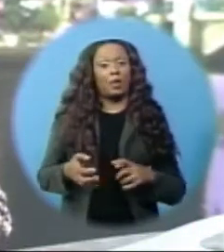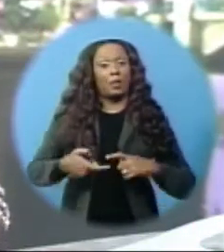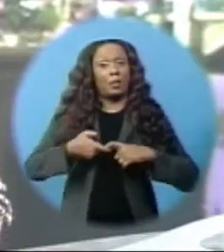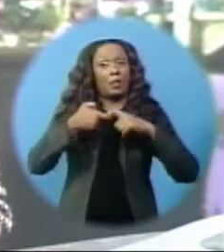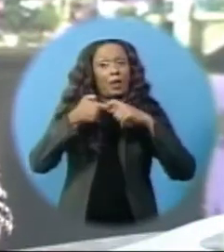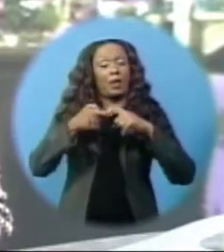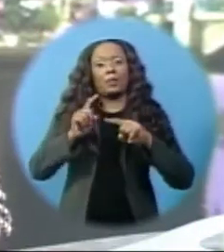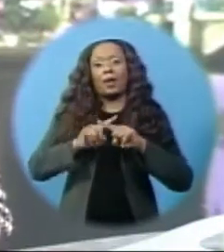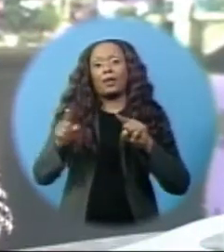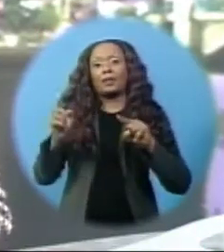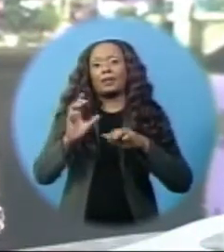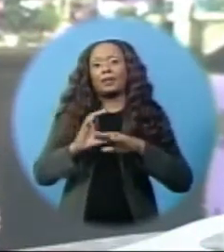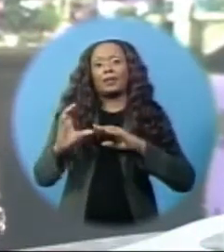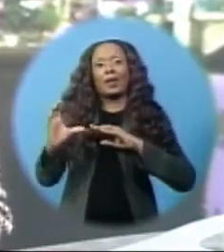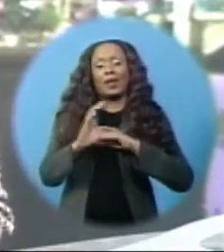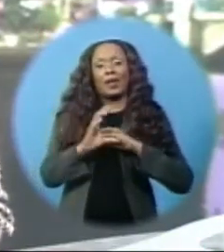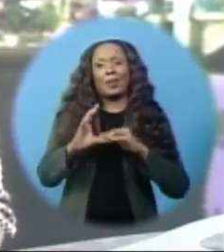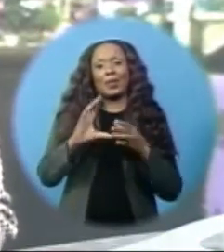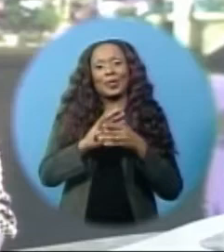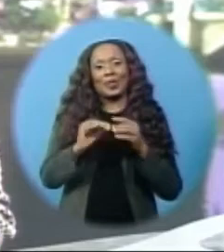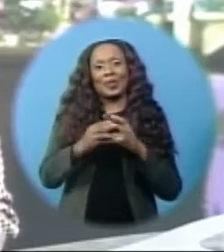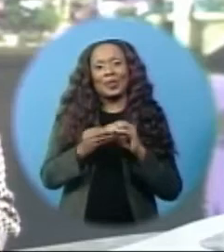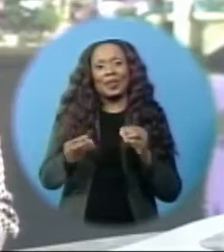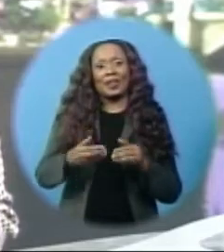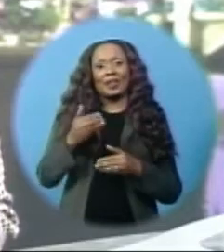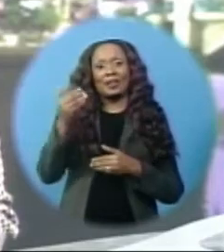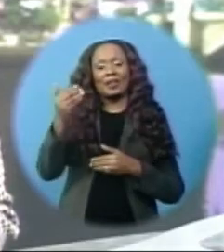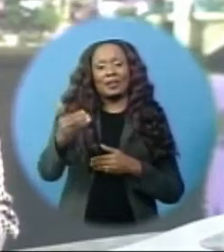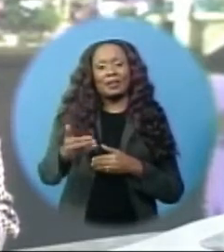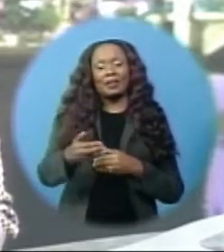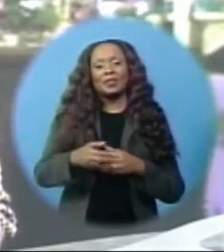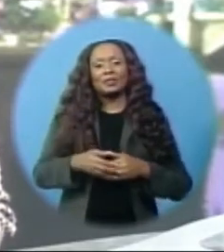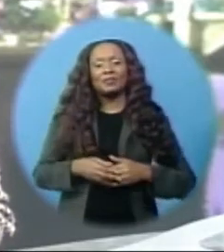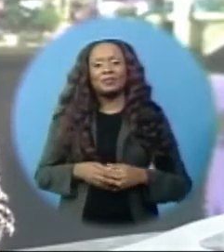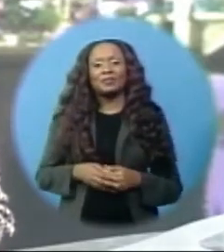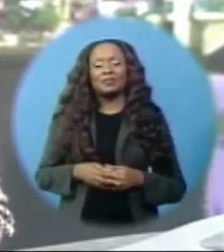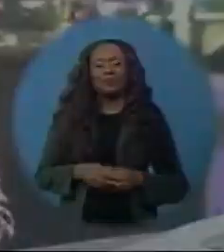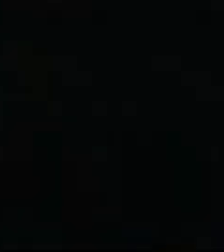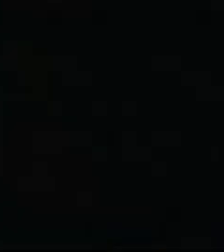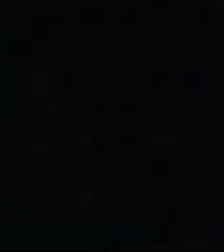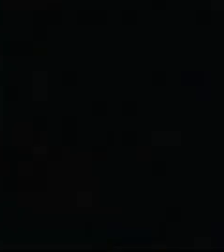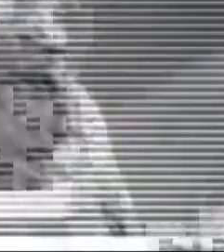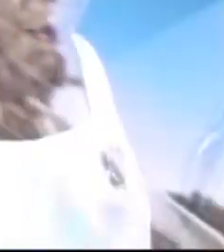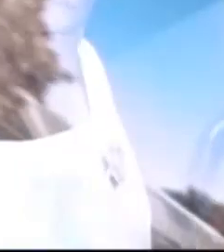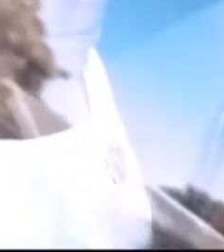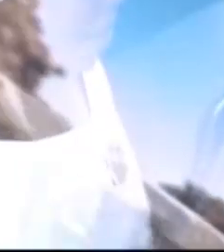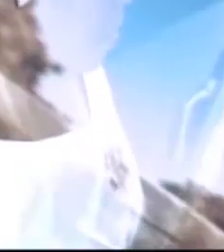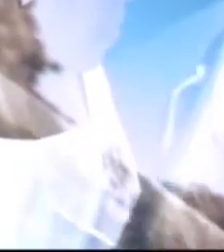And still to come, a look at some of the stories making headlines across the region.